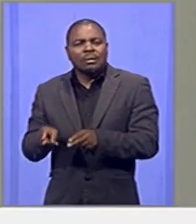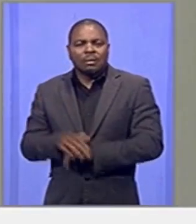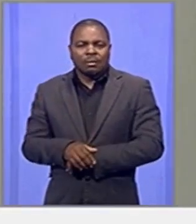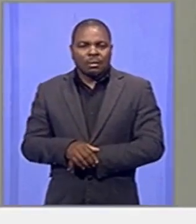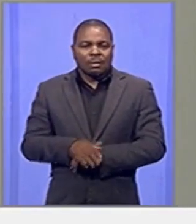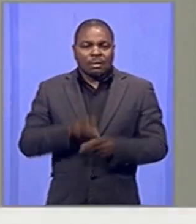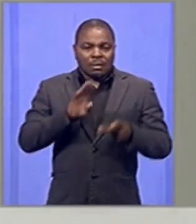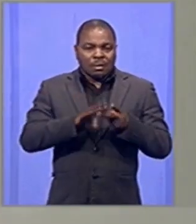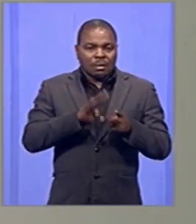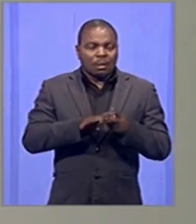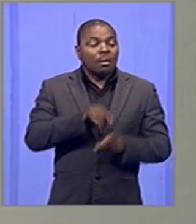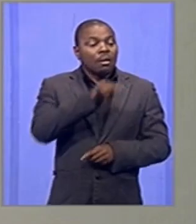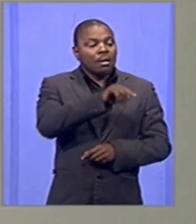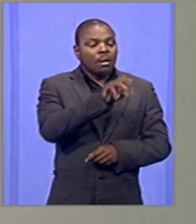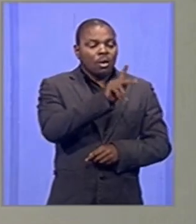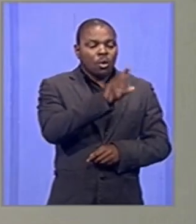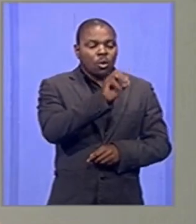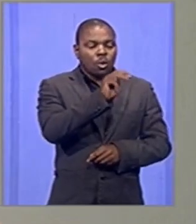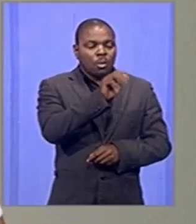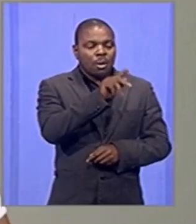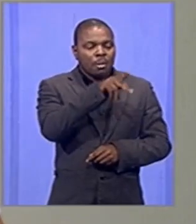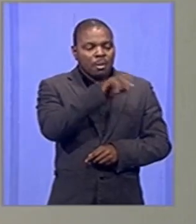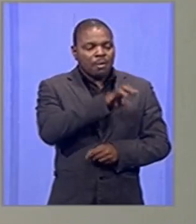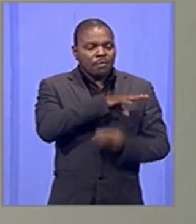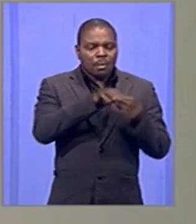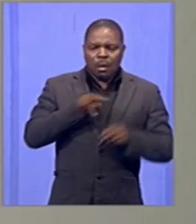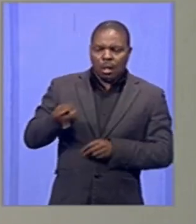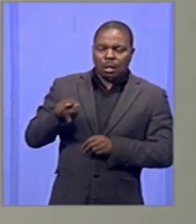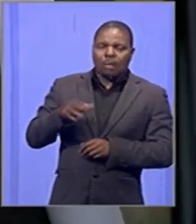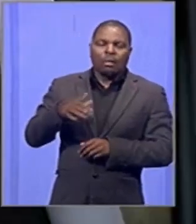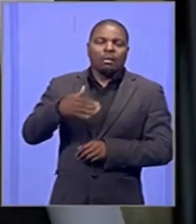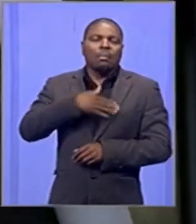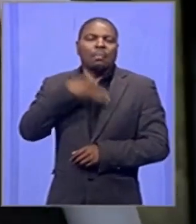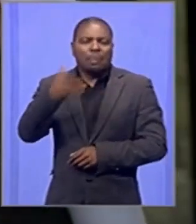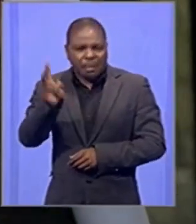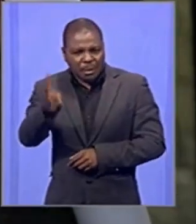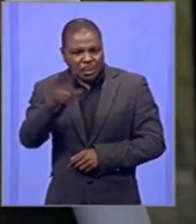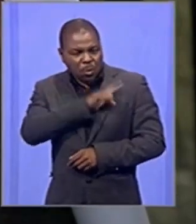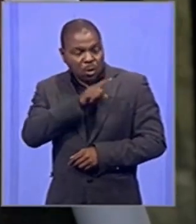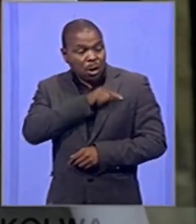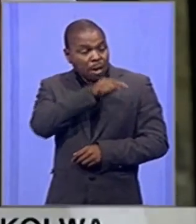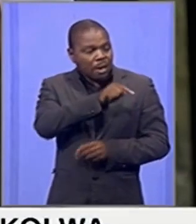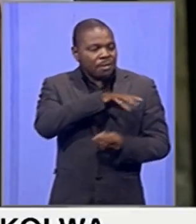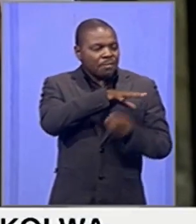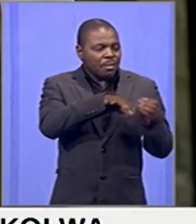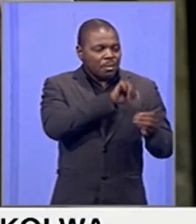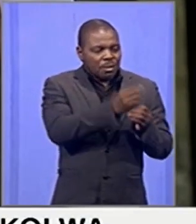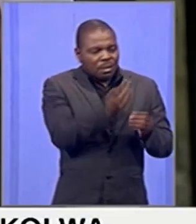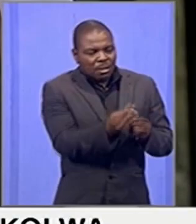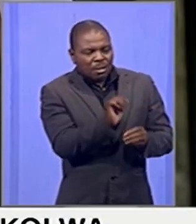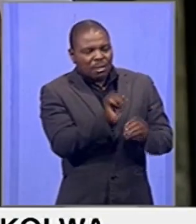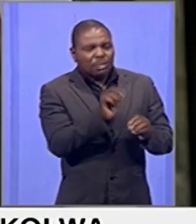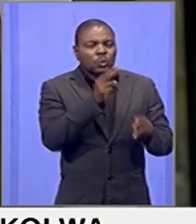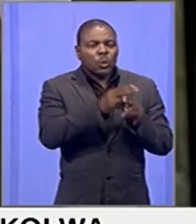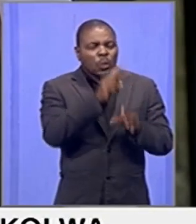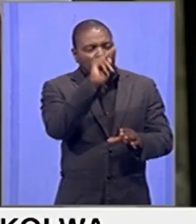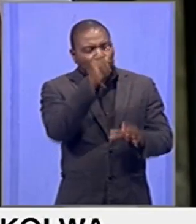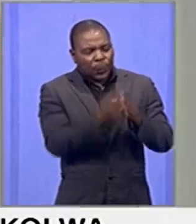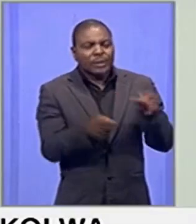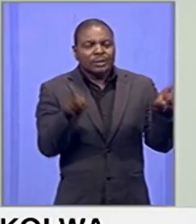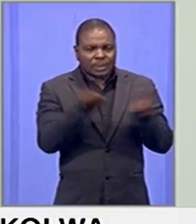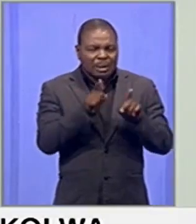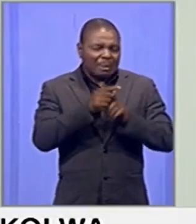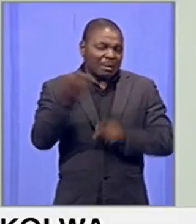ile sa thonkga maqeba ba lelapa la Komape Limpopo ka morao hlokallwa ke mora wa lona ya ileng a wela ka ntlwaneng ya mokoti a le